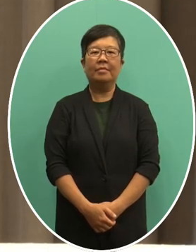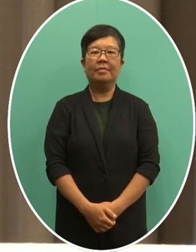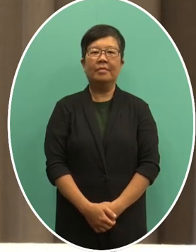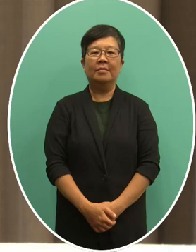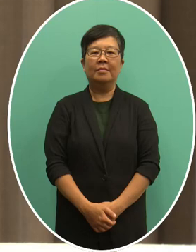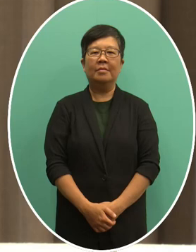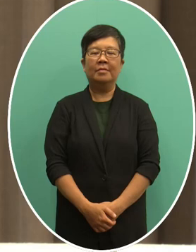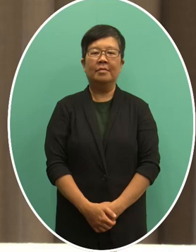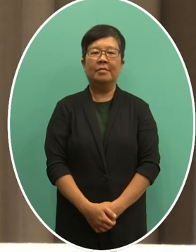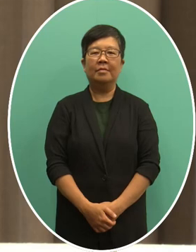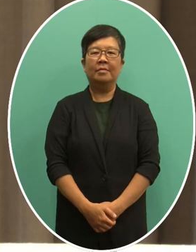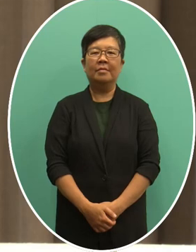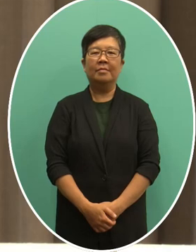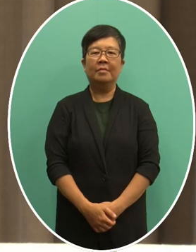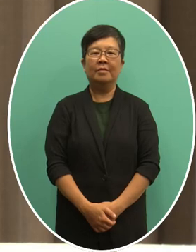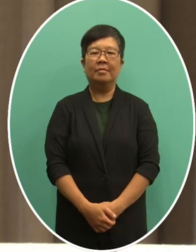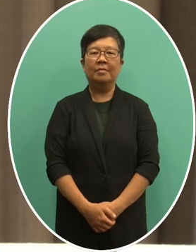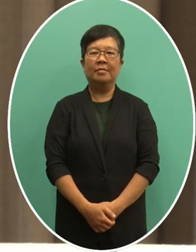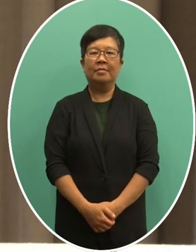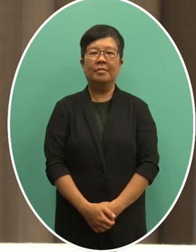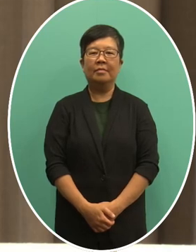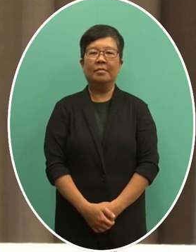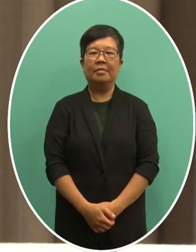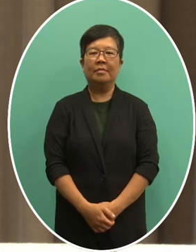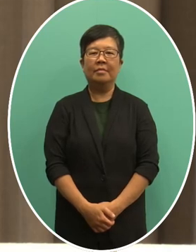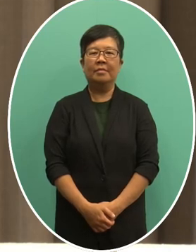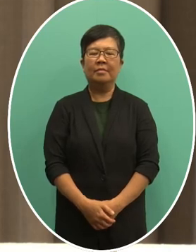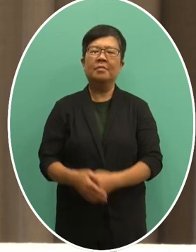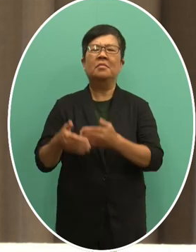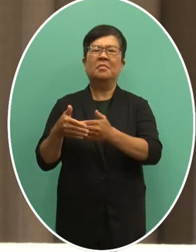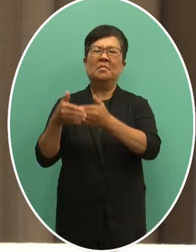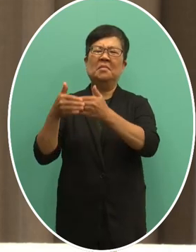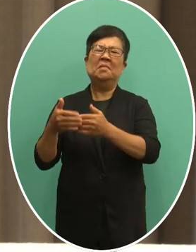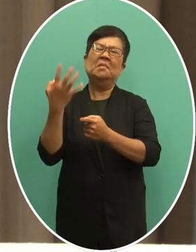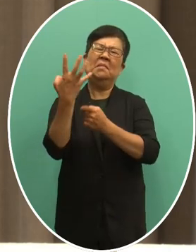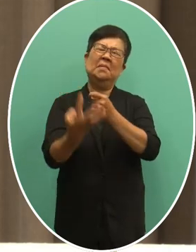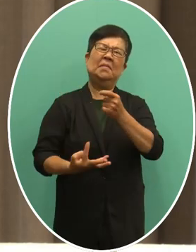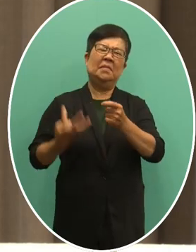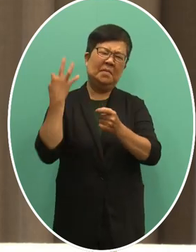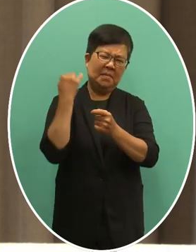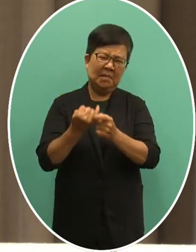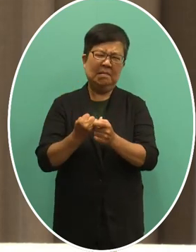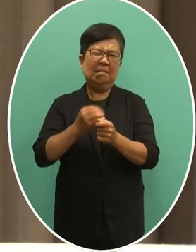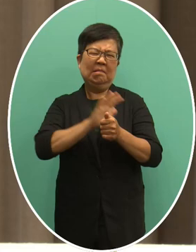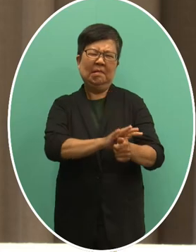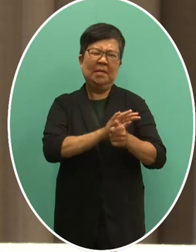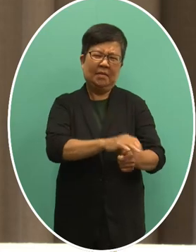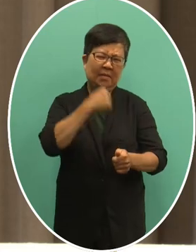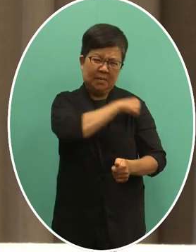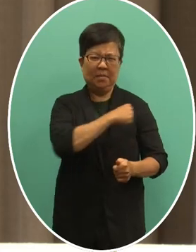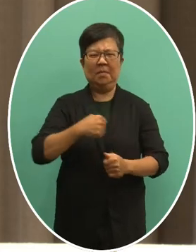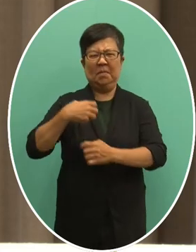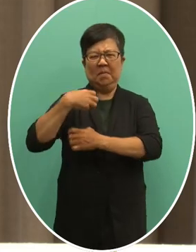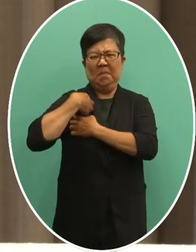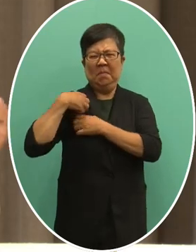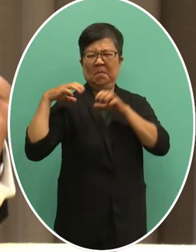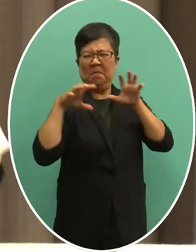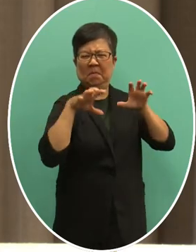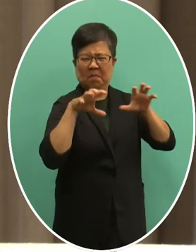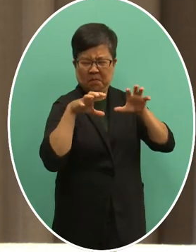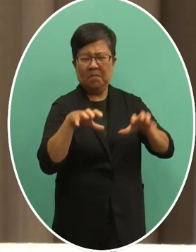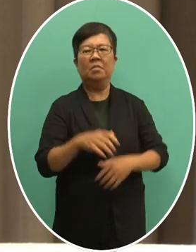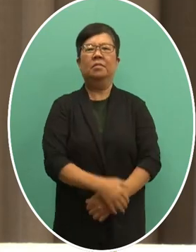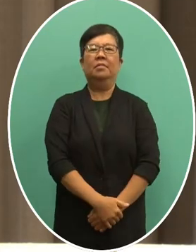's visitThey started to use their worldwar planes and warshipencircle Taiwanand